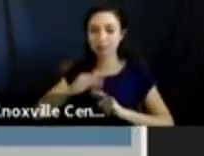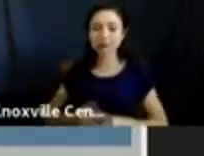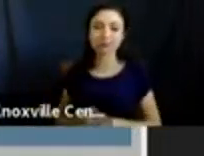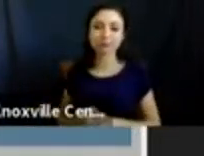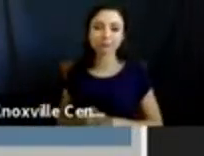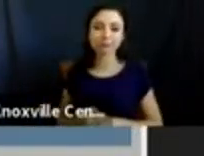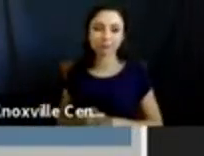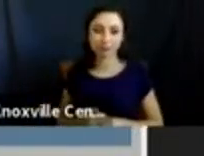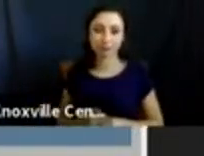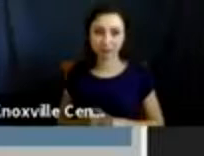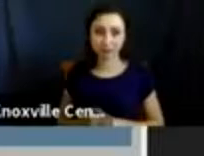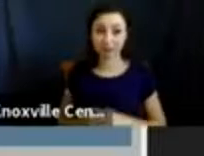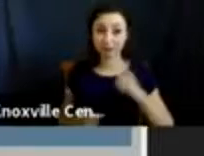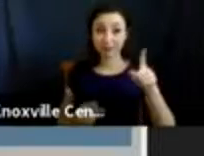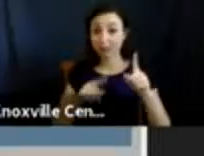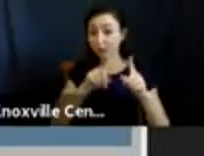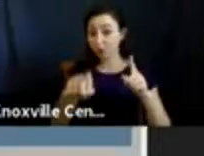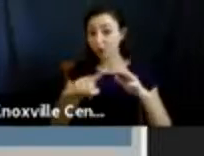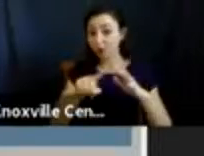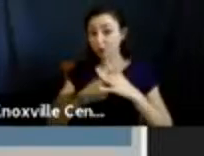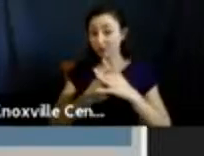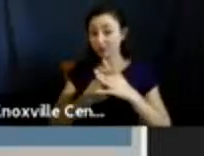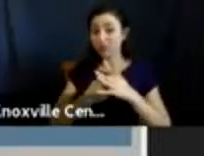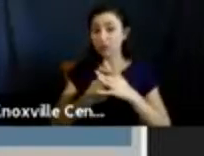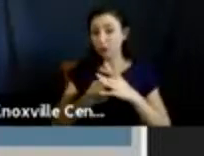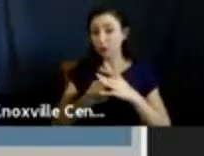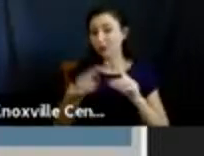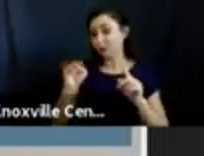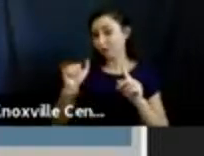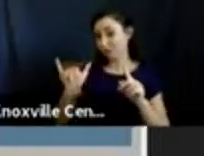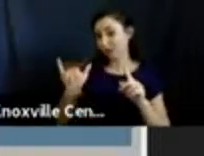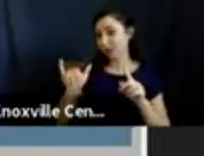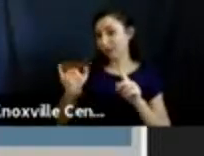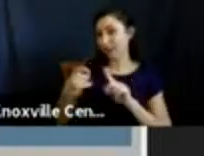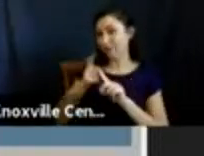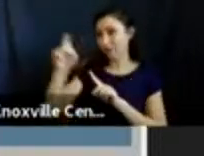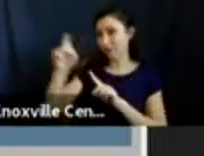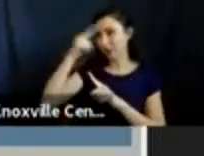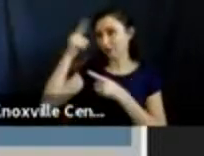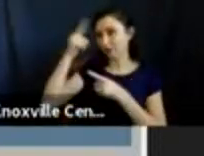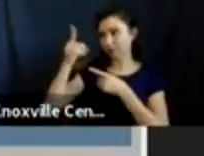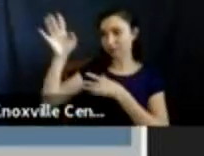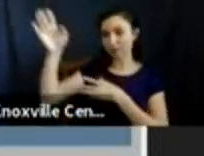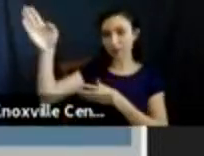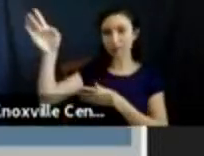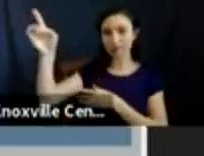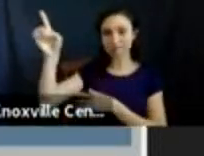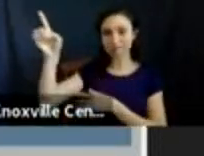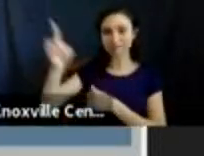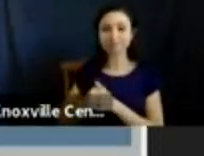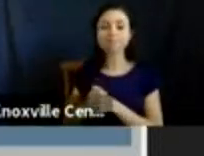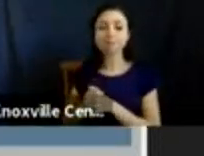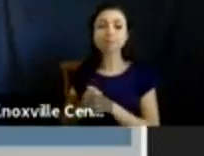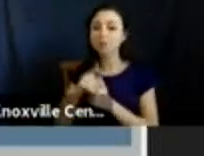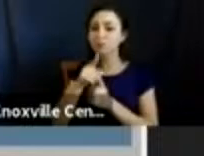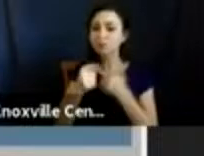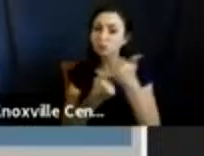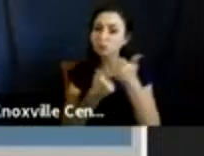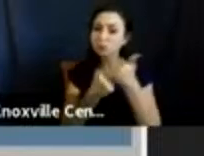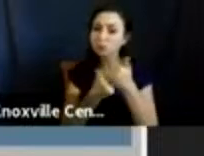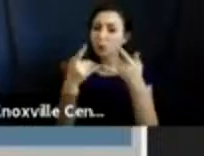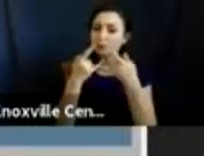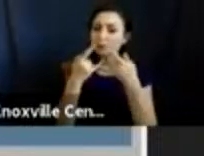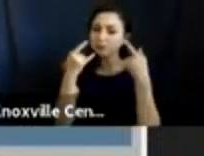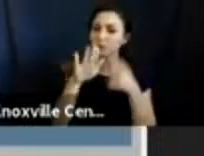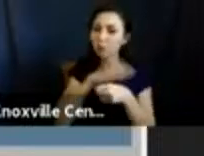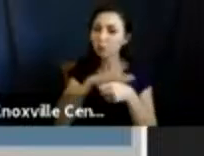asking in wave 4 at the direction of the governor's office. Are you supportive of a mask requirement in your local community? And